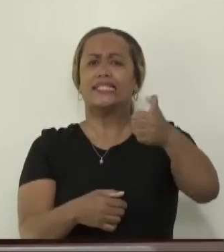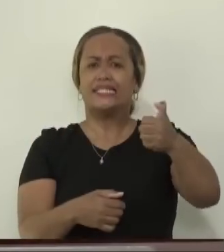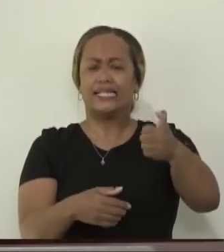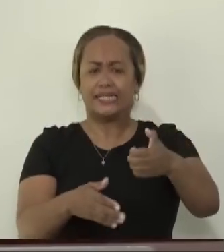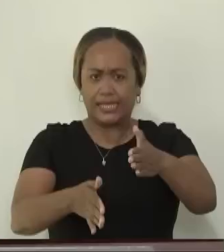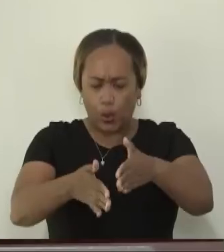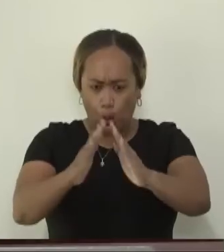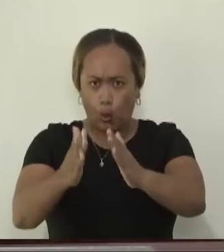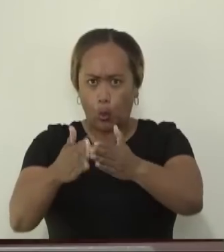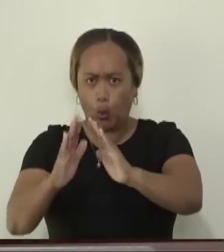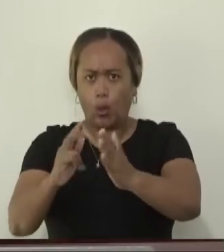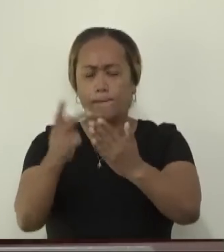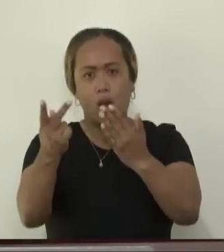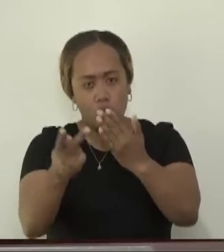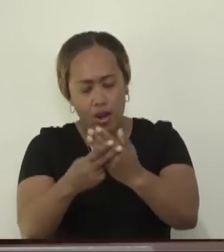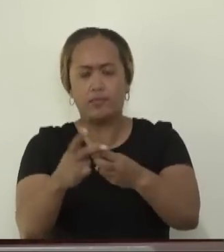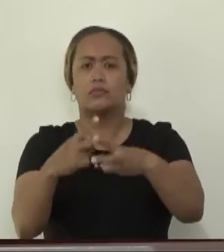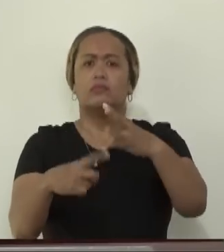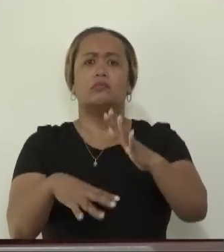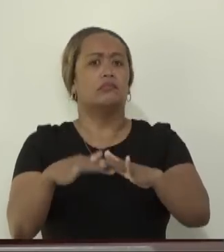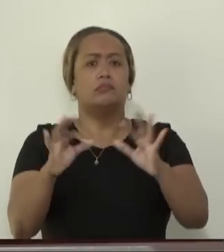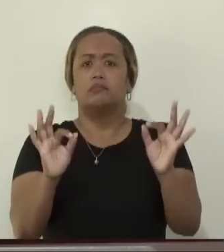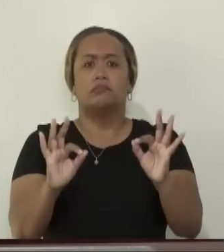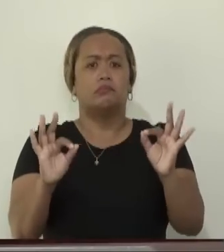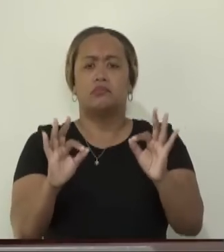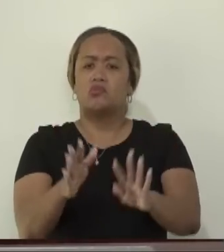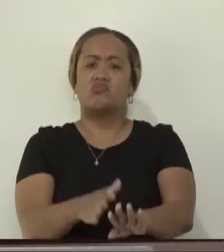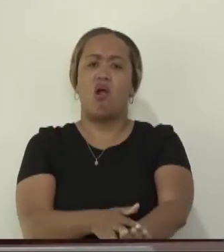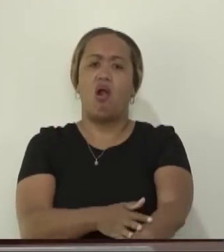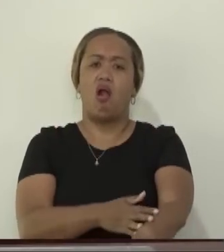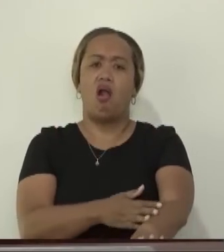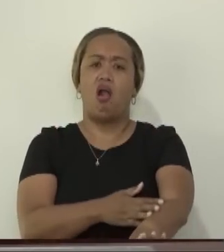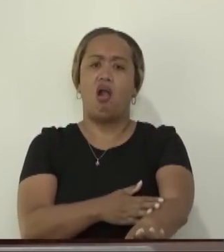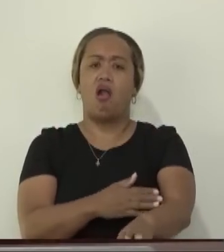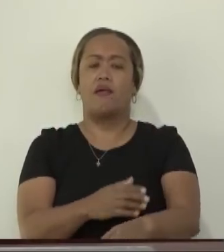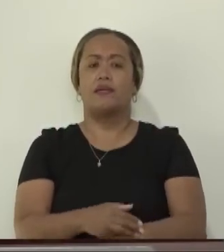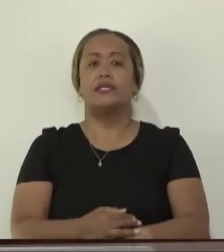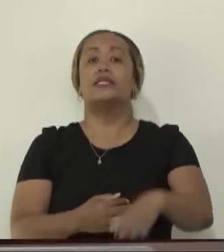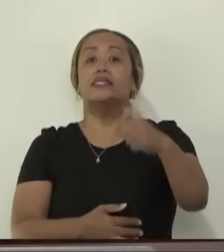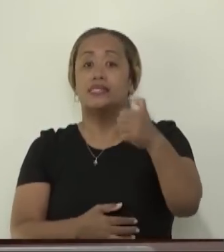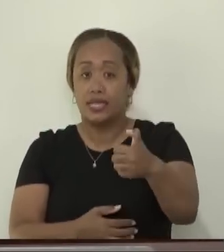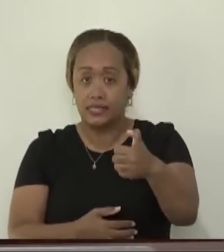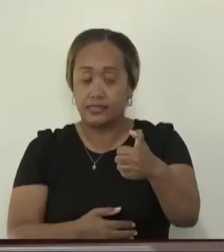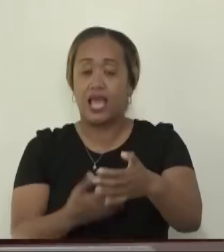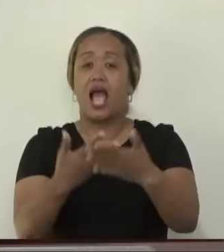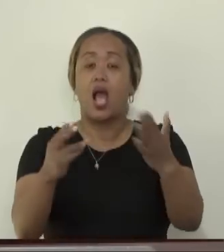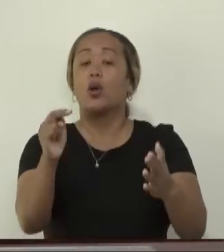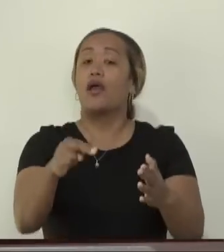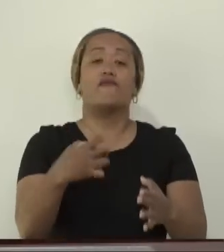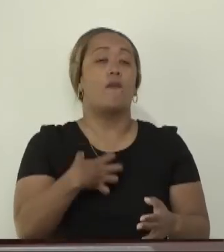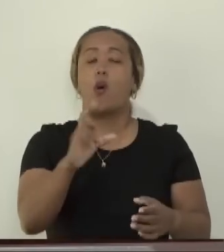and rehabilitation programs have been very slow. Six, need for